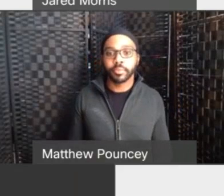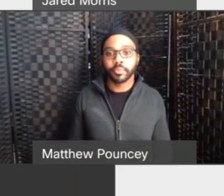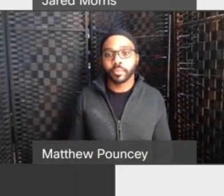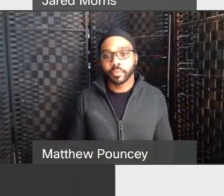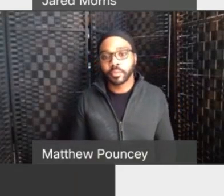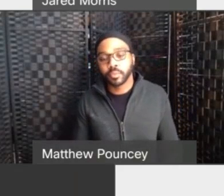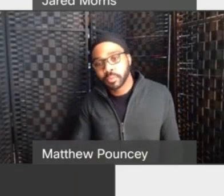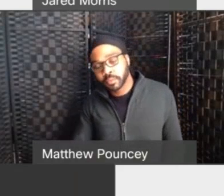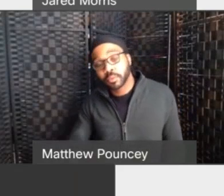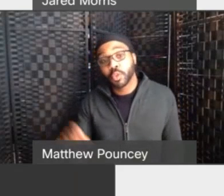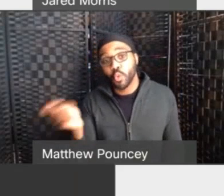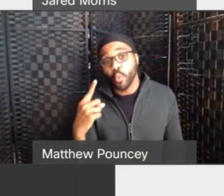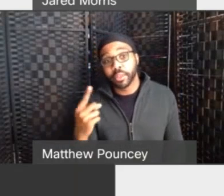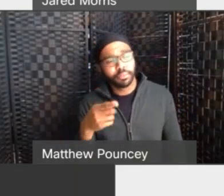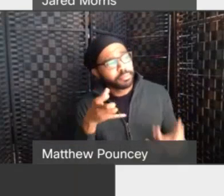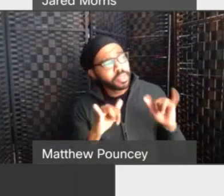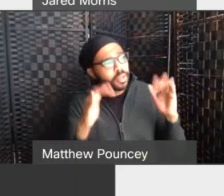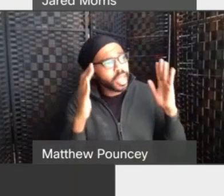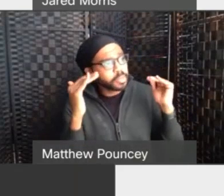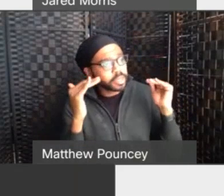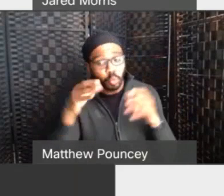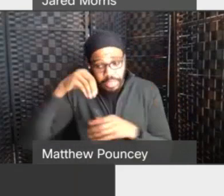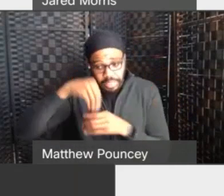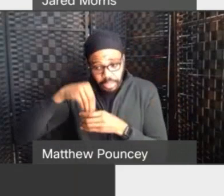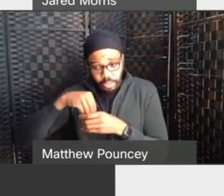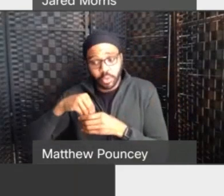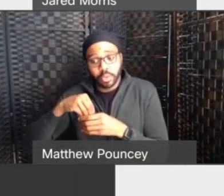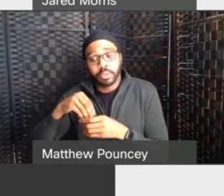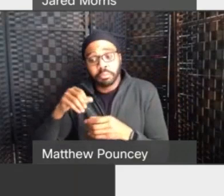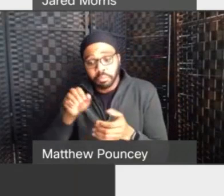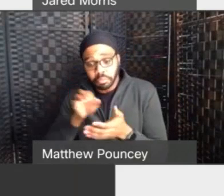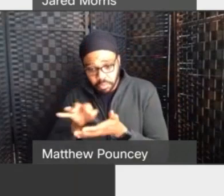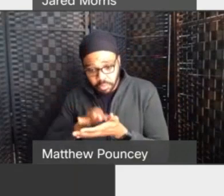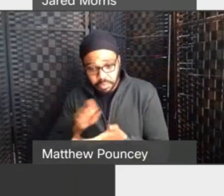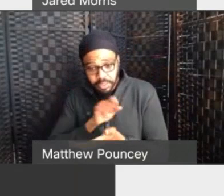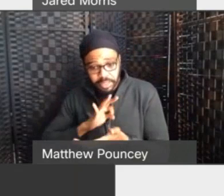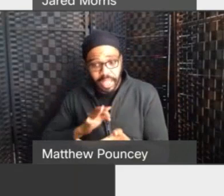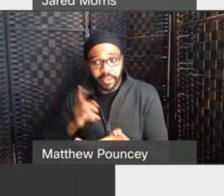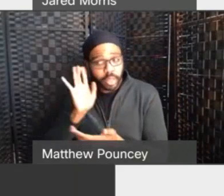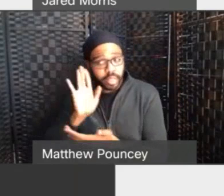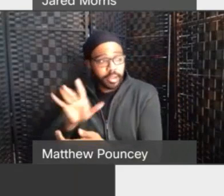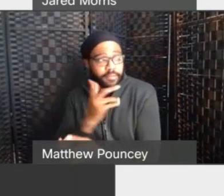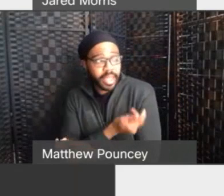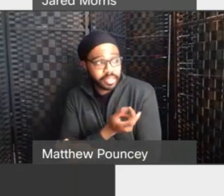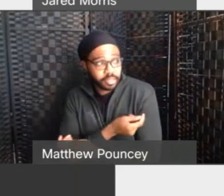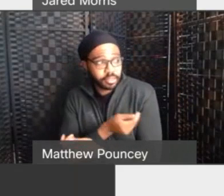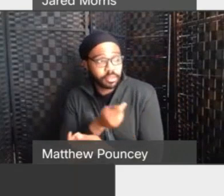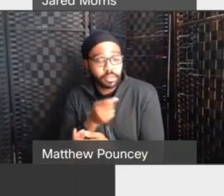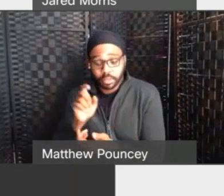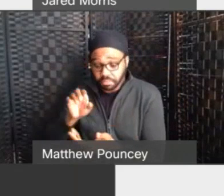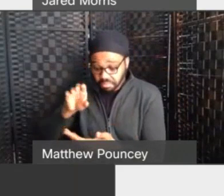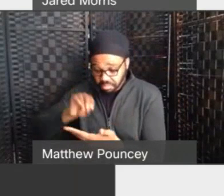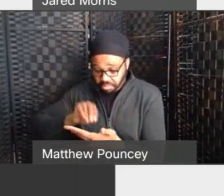Are we still expected to internally track our staff and persons served for vaccinations? Are we to report this